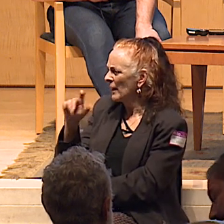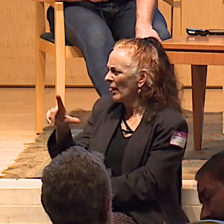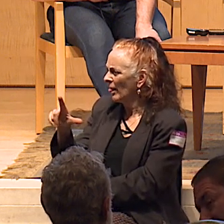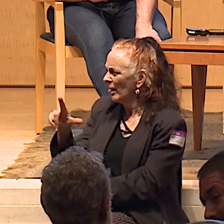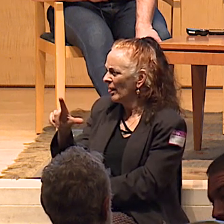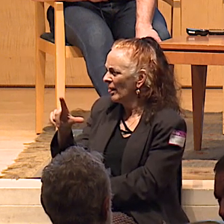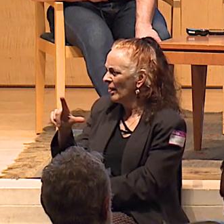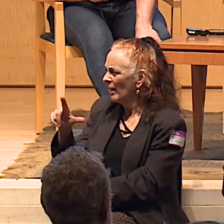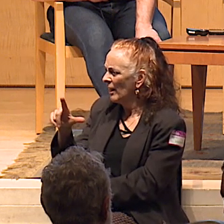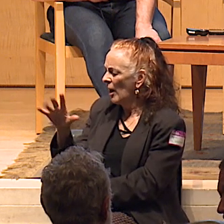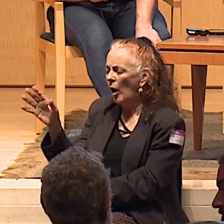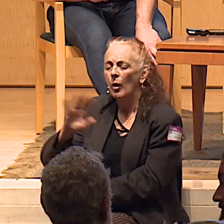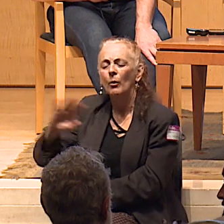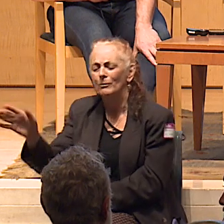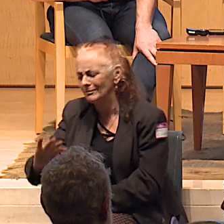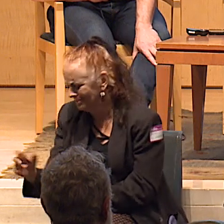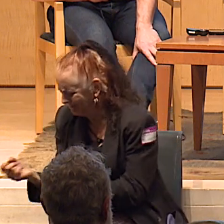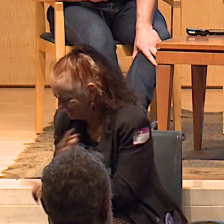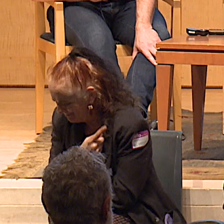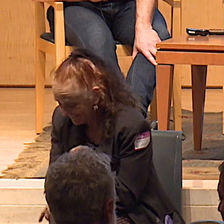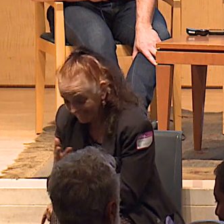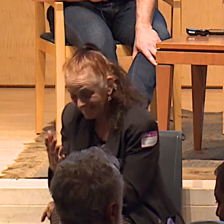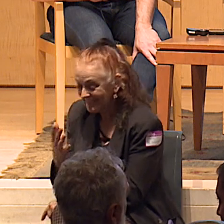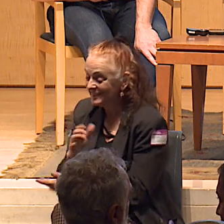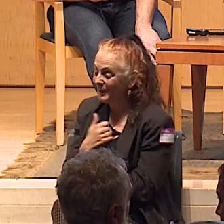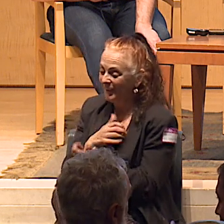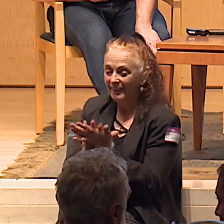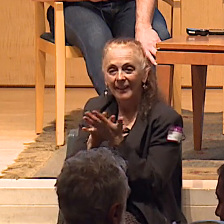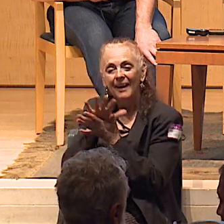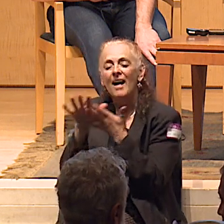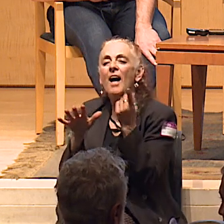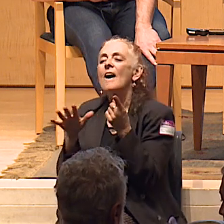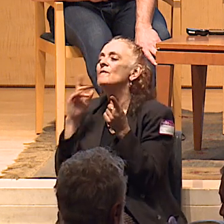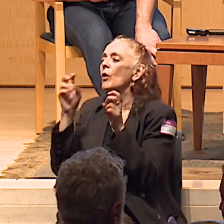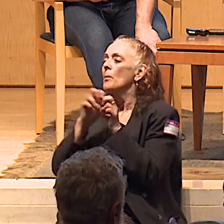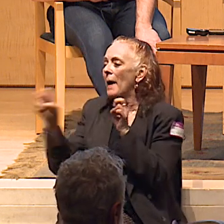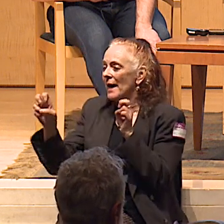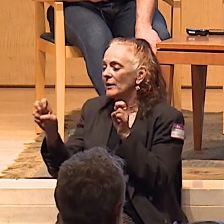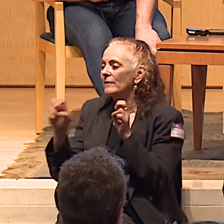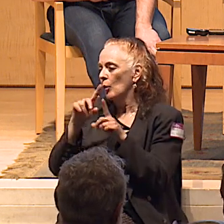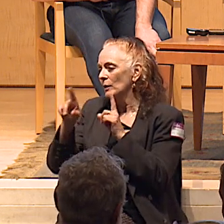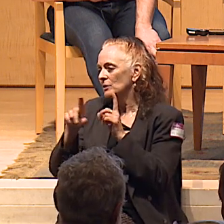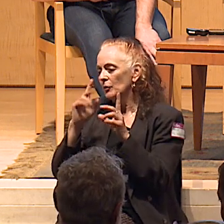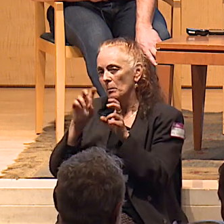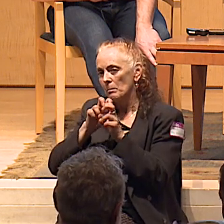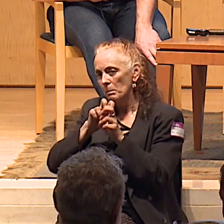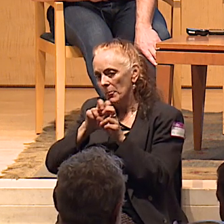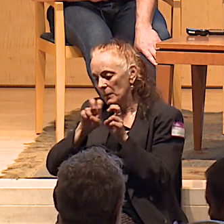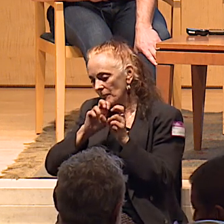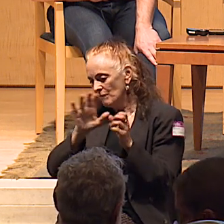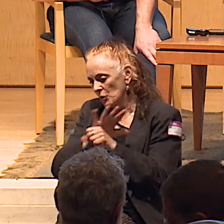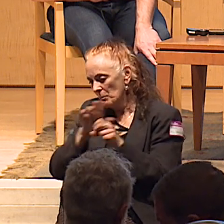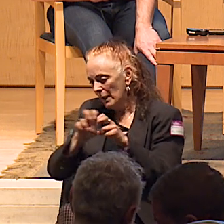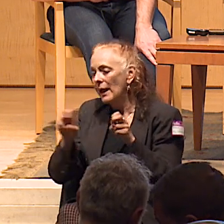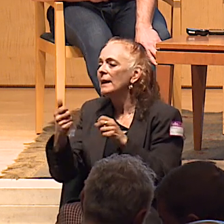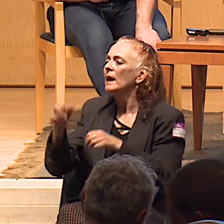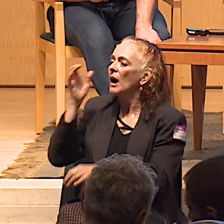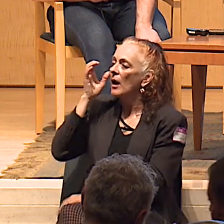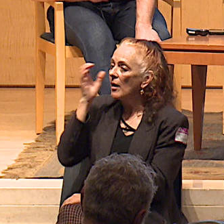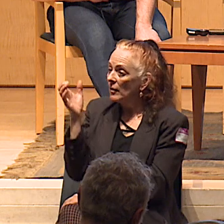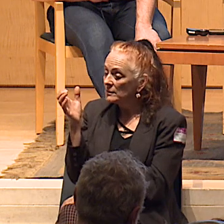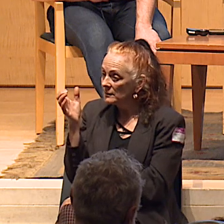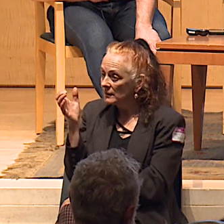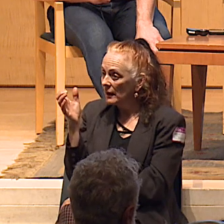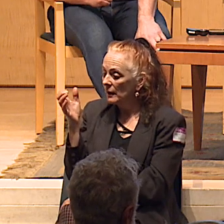your practices, is there any concepts that you, as artists, find difficult